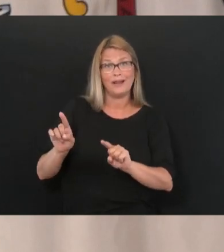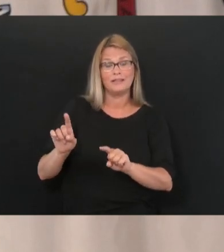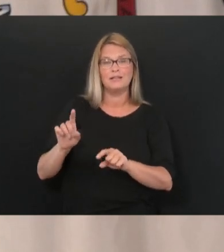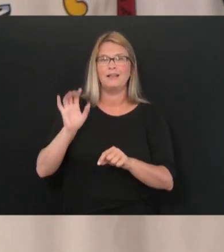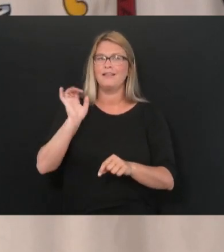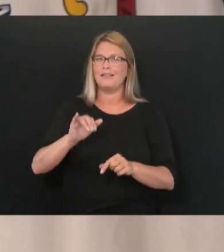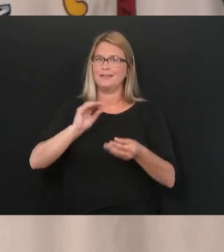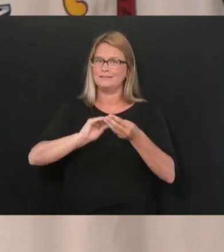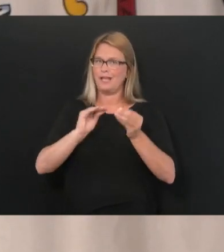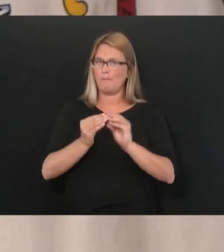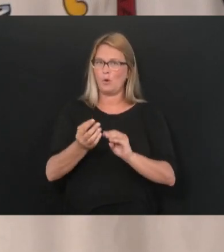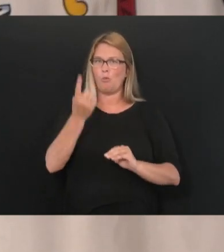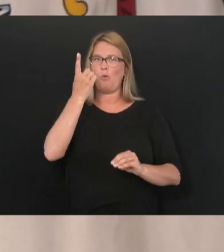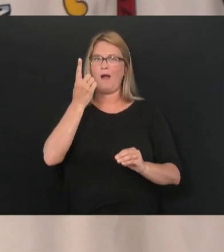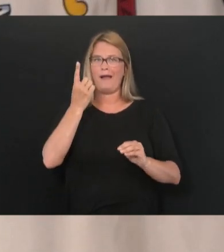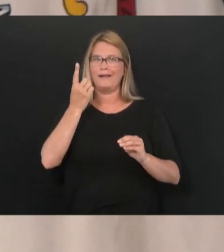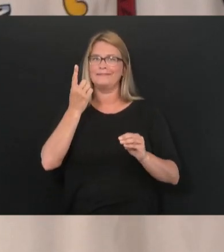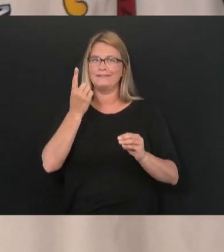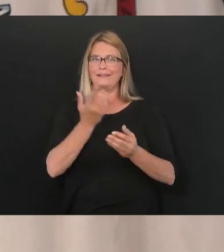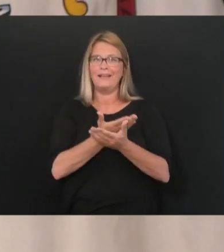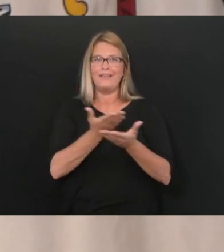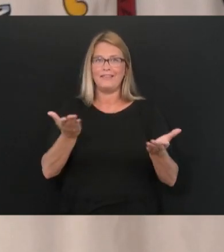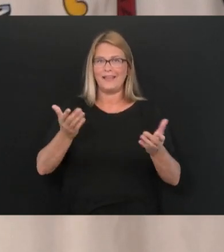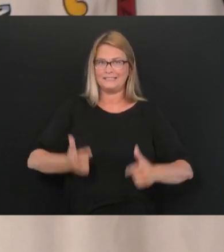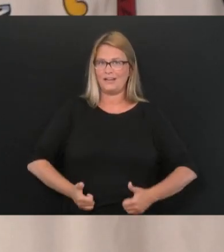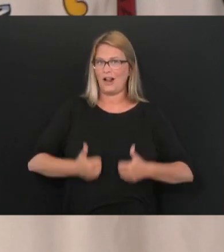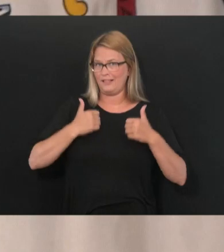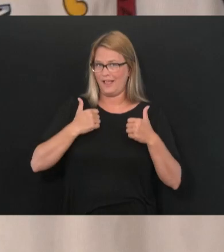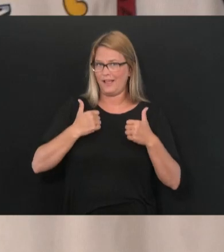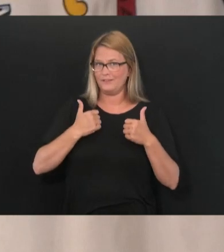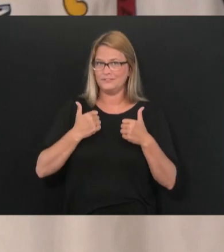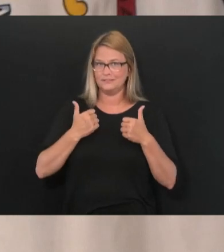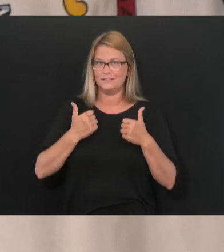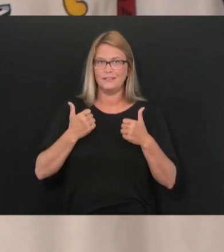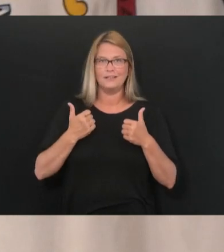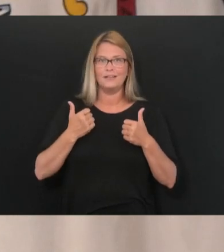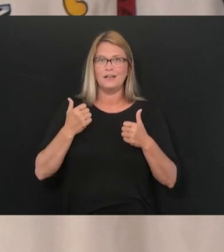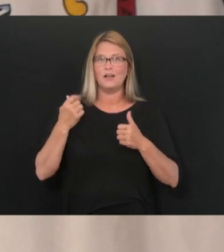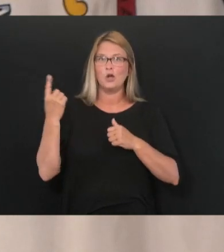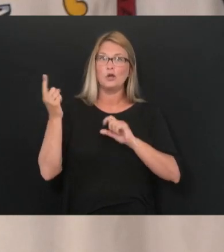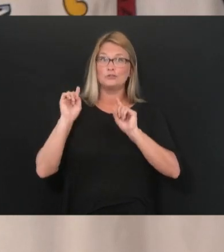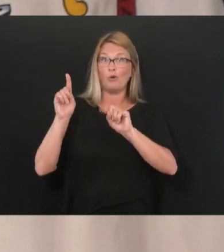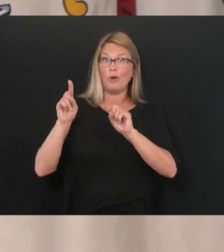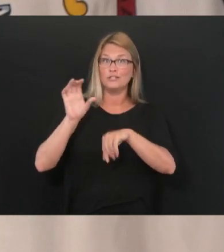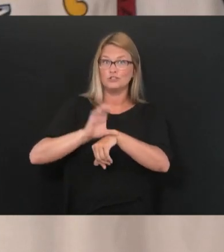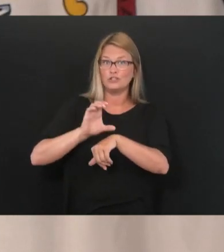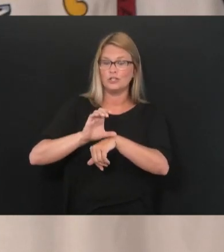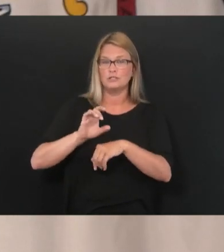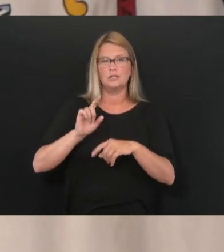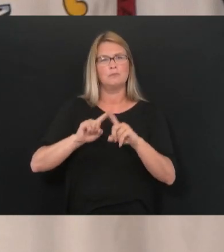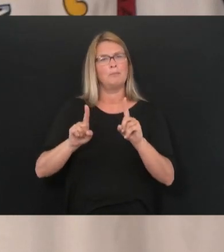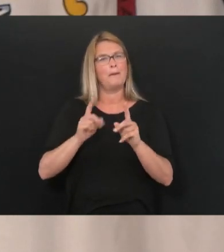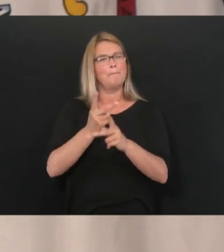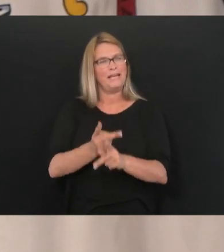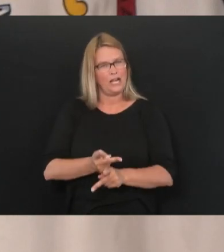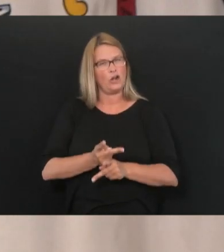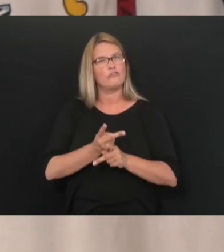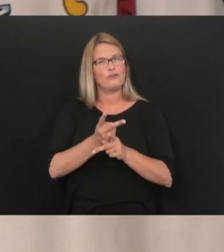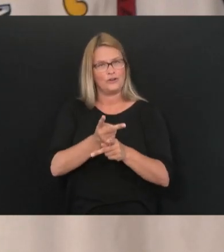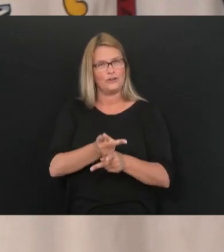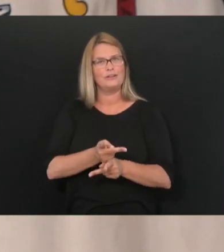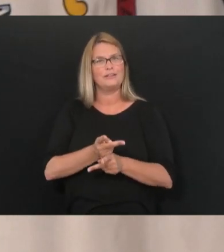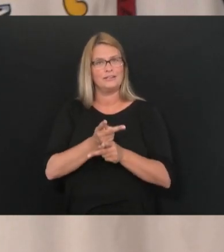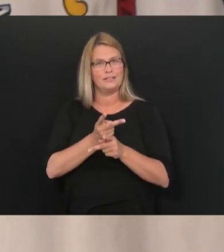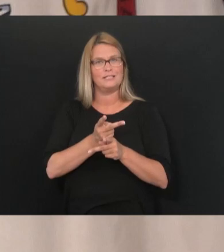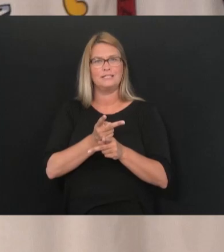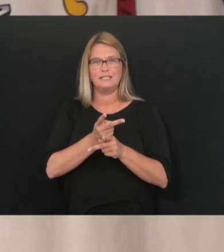number one thing in our lives it should be, in my opinion, always. But I'm just cautioning you to just take heed and